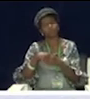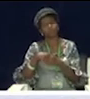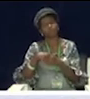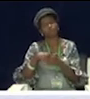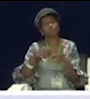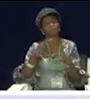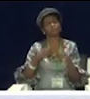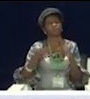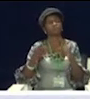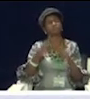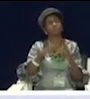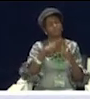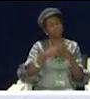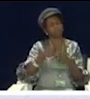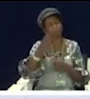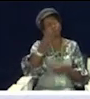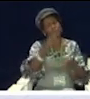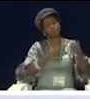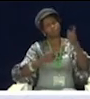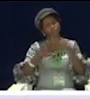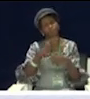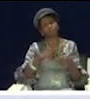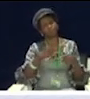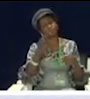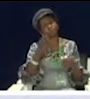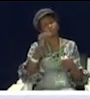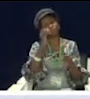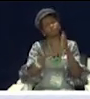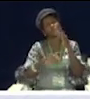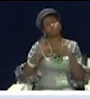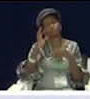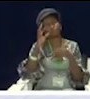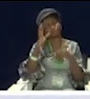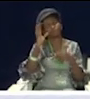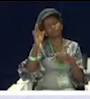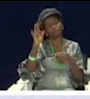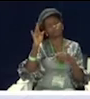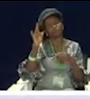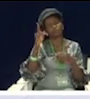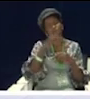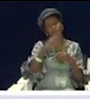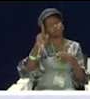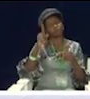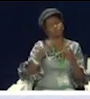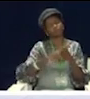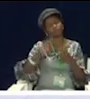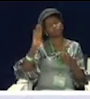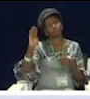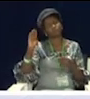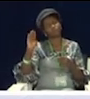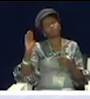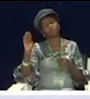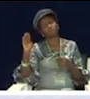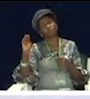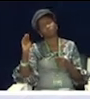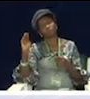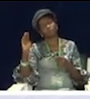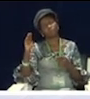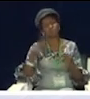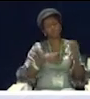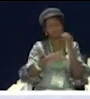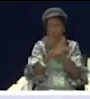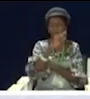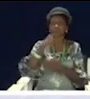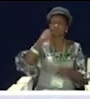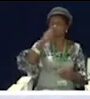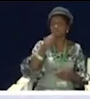But then came Genesis 18, from verse 1 to 14. And God